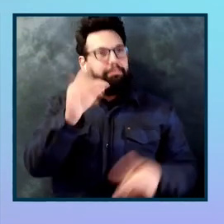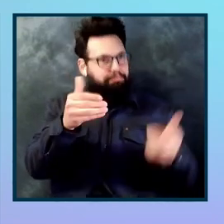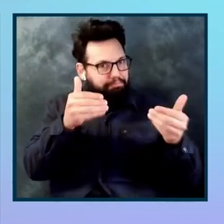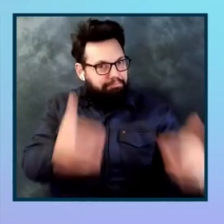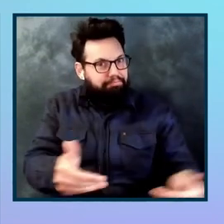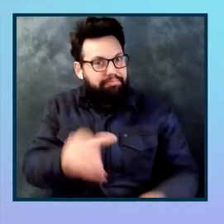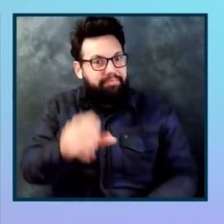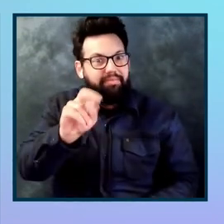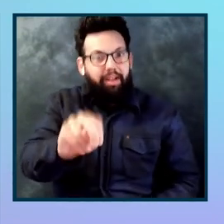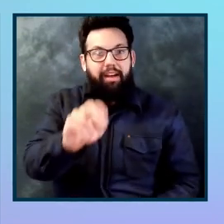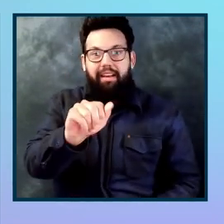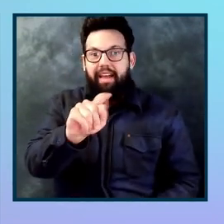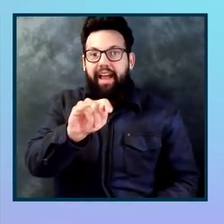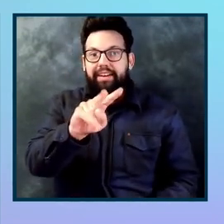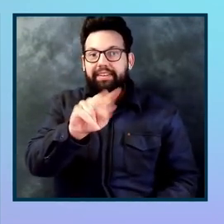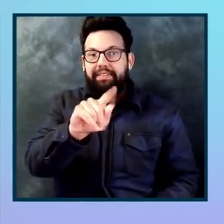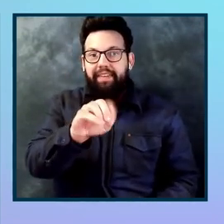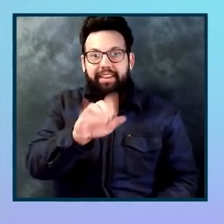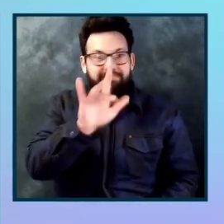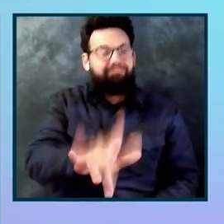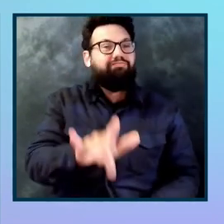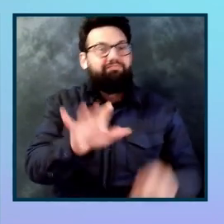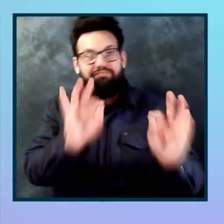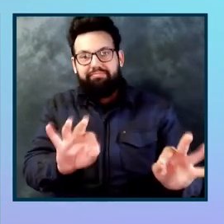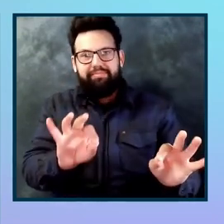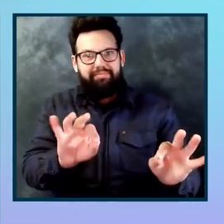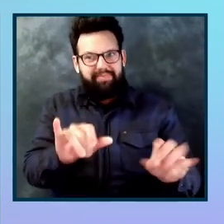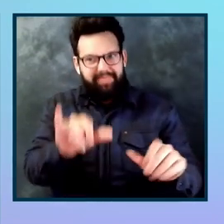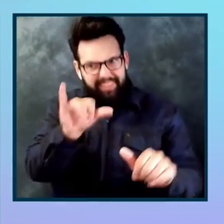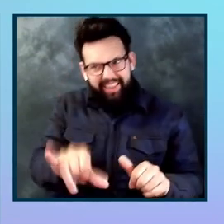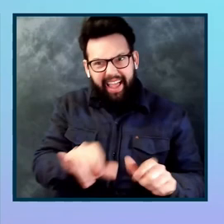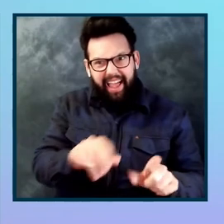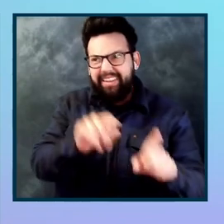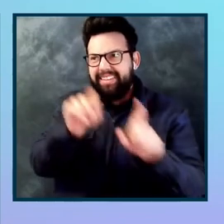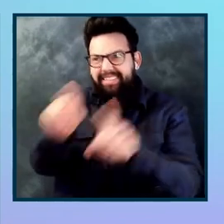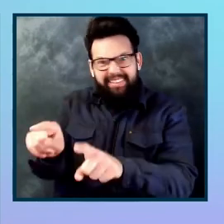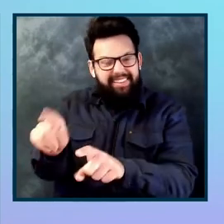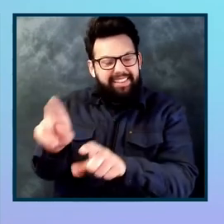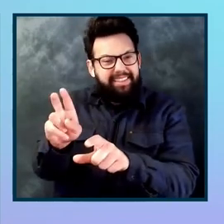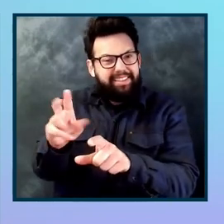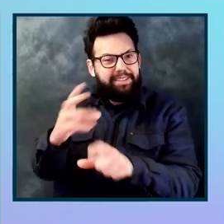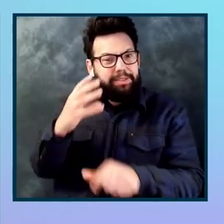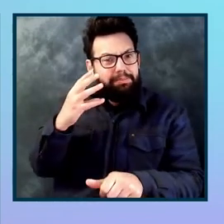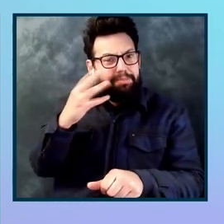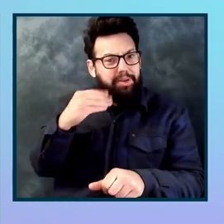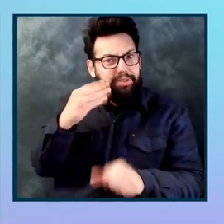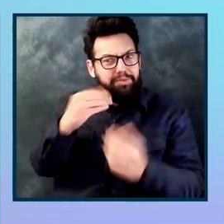this the experience that you would want your users to necessarily have to go through?